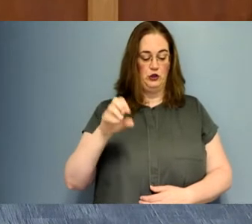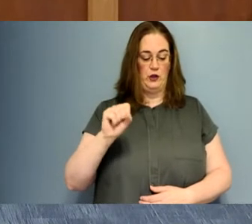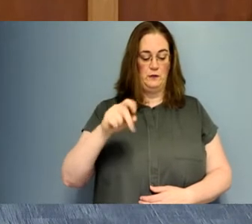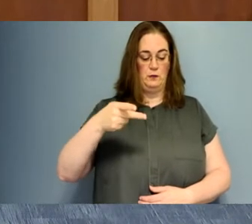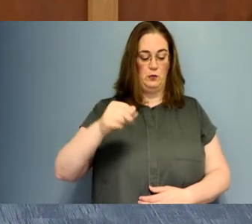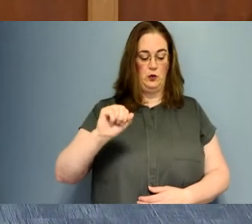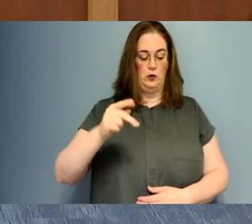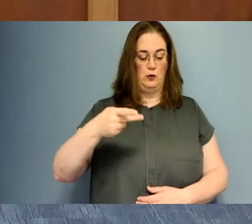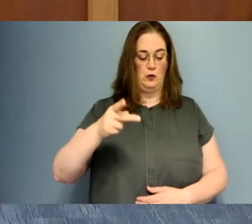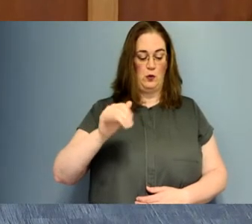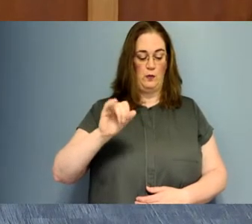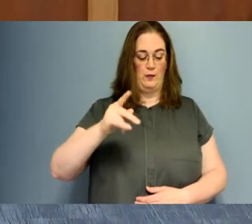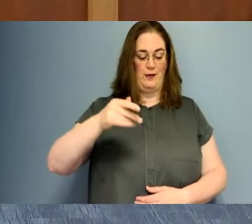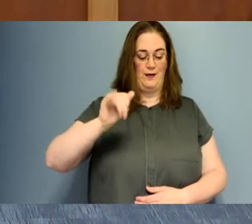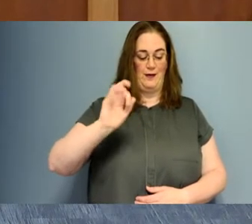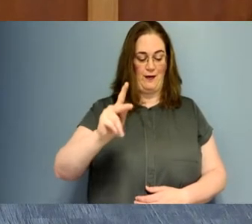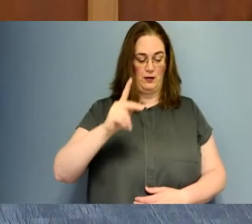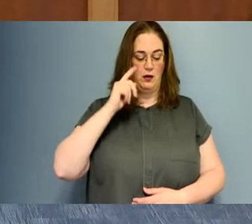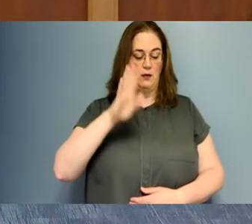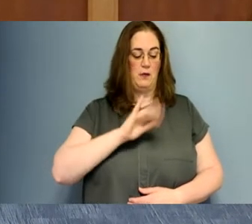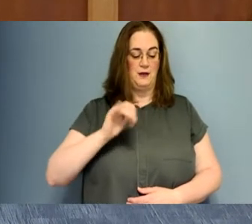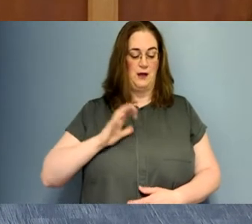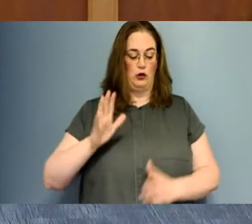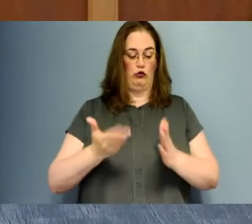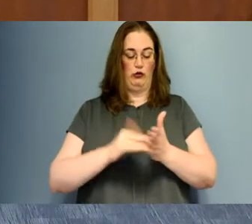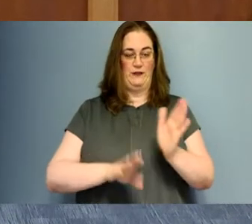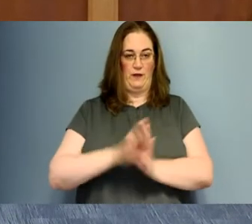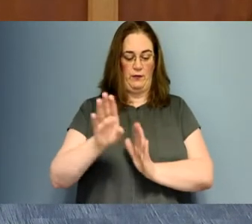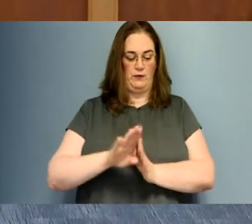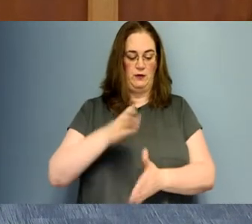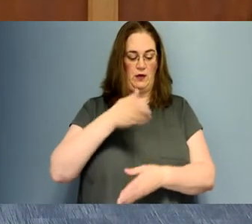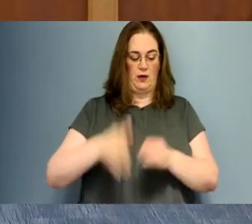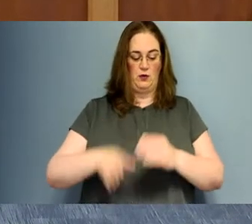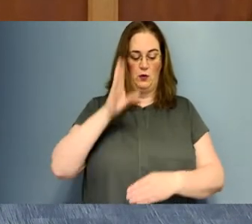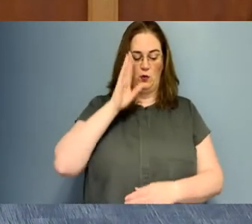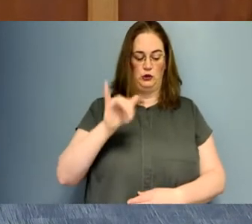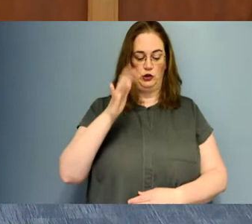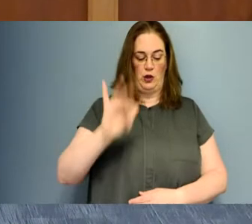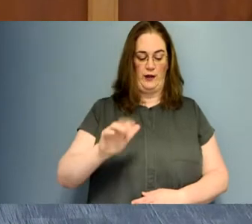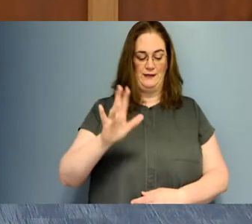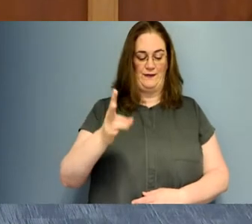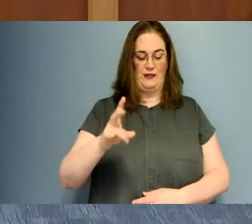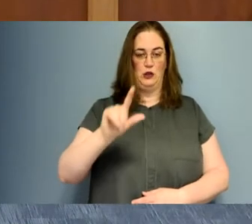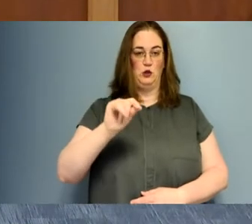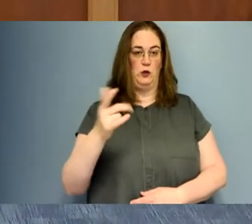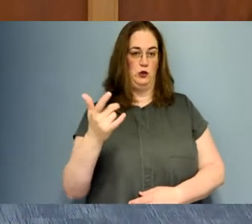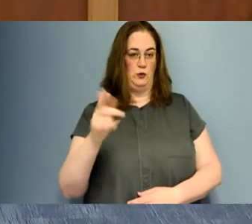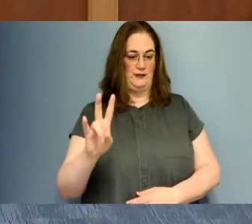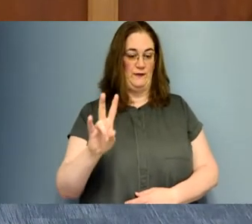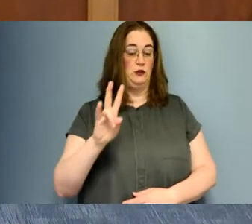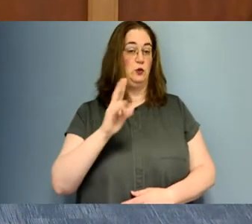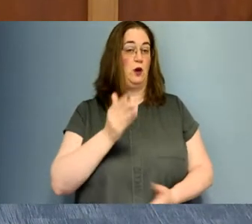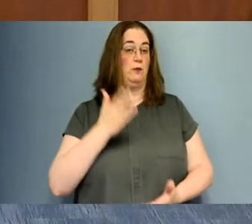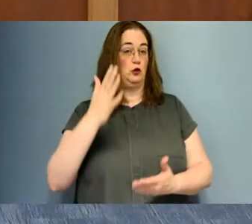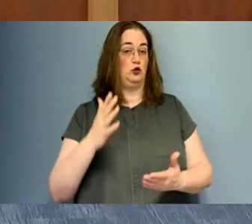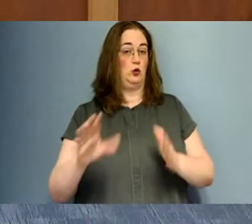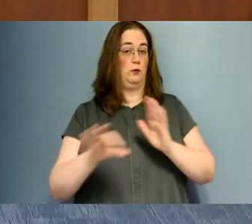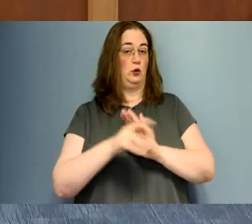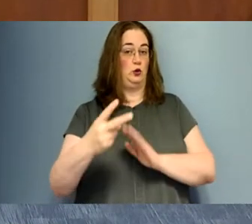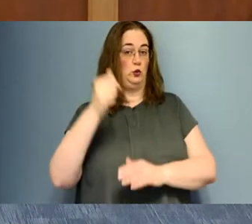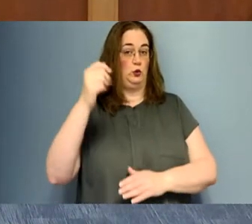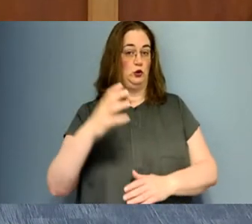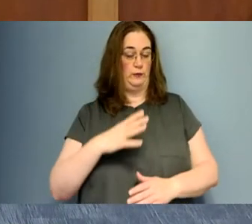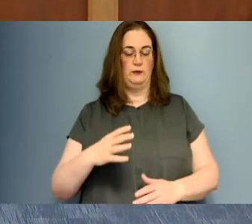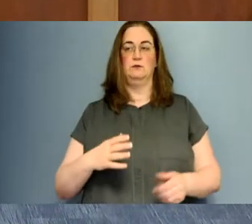County Redevelopment Authority. His term will end July 17th, 2027. Is there a motion to appoint those 2 gentlemen? So